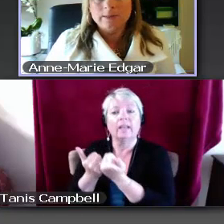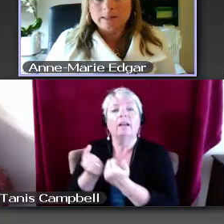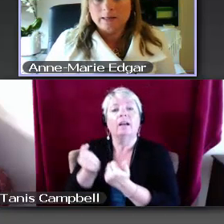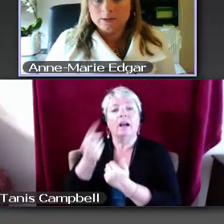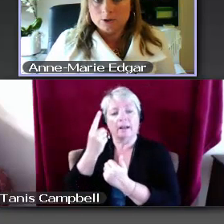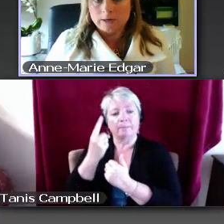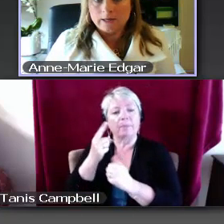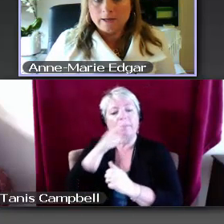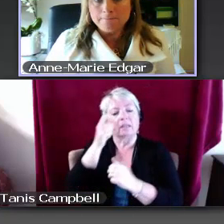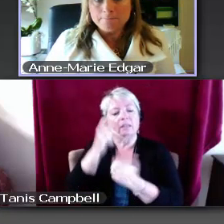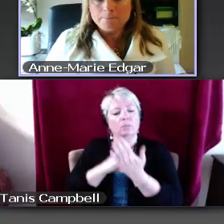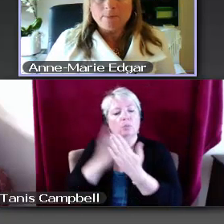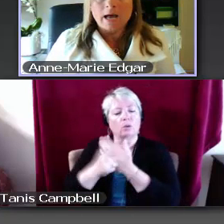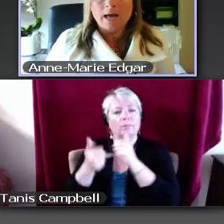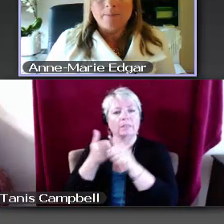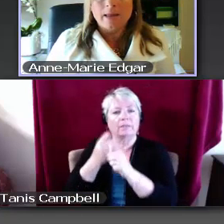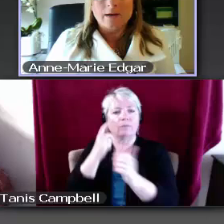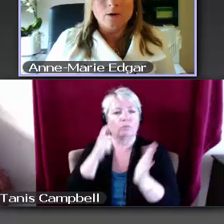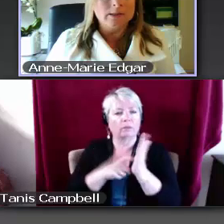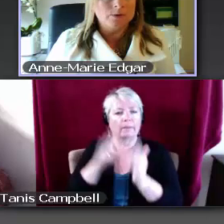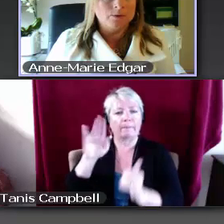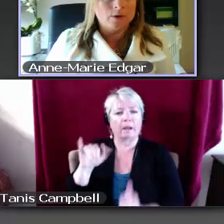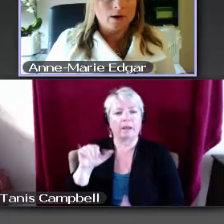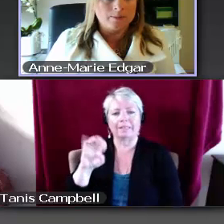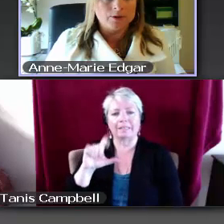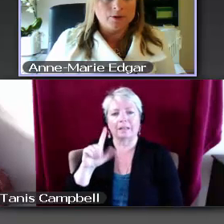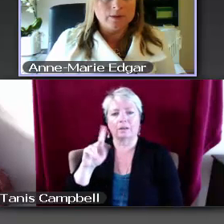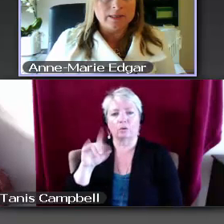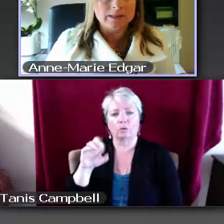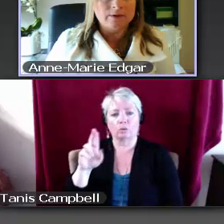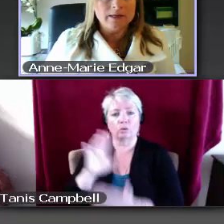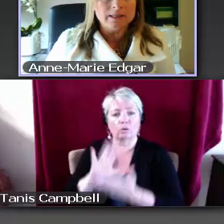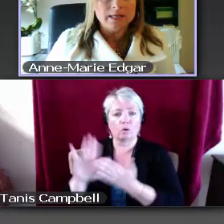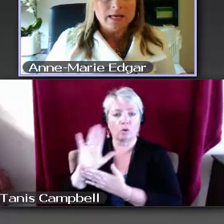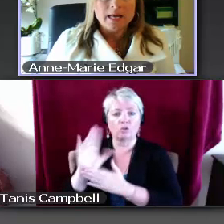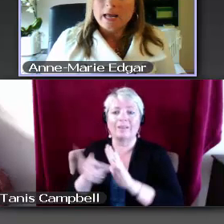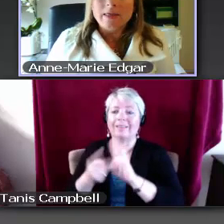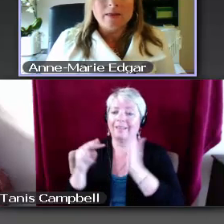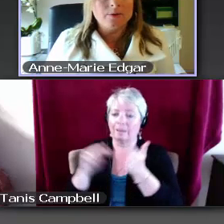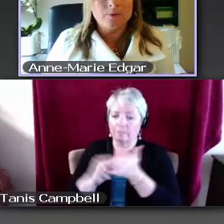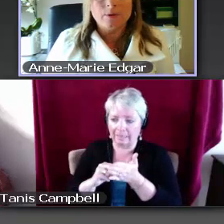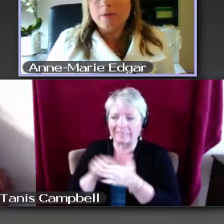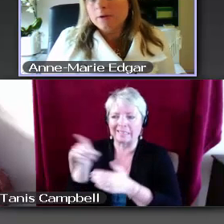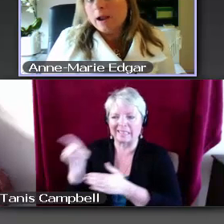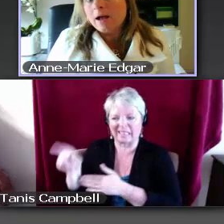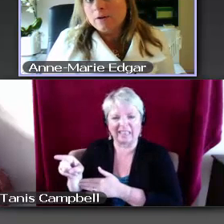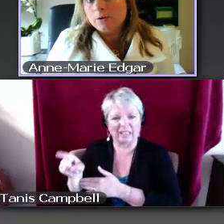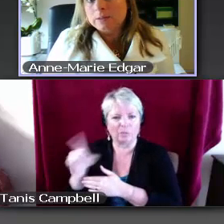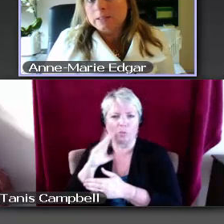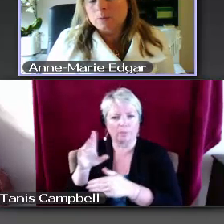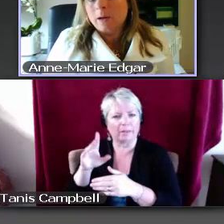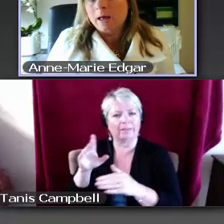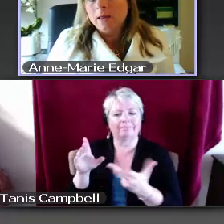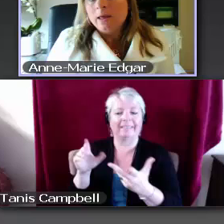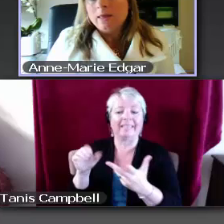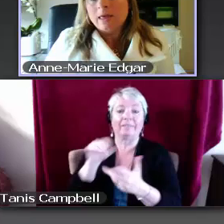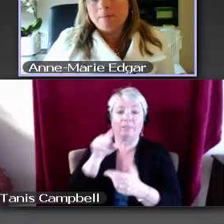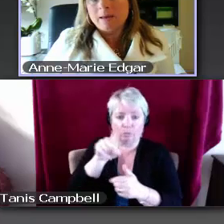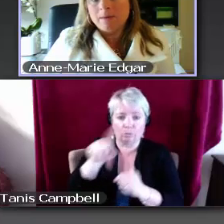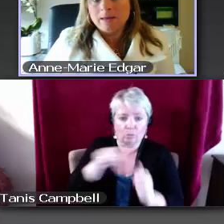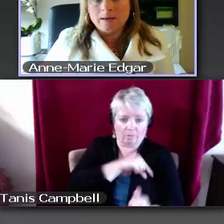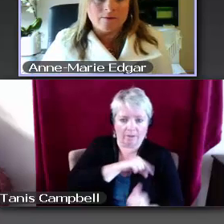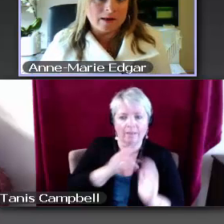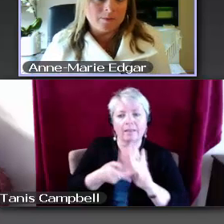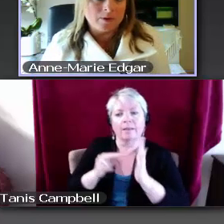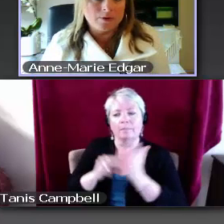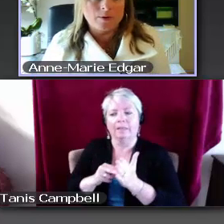fundable through the skills training and also through the Opportunities Fund, and then through other avenues as well that